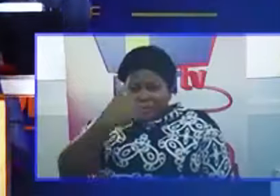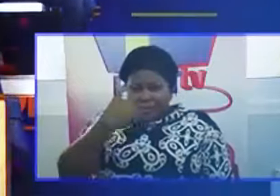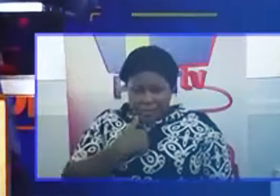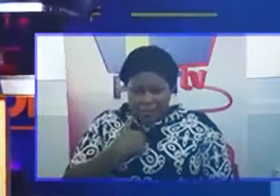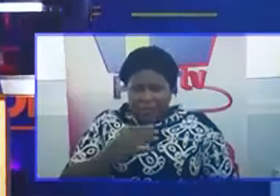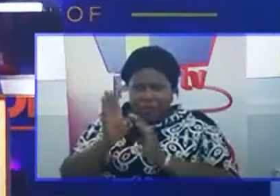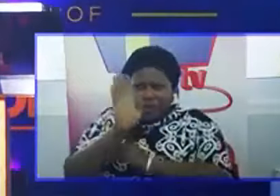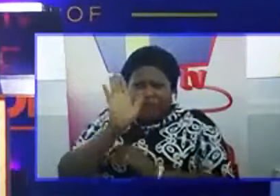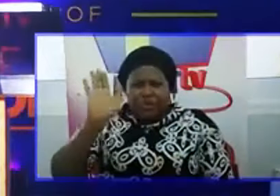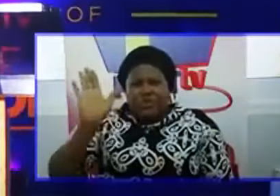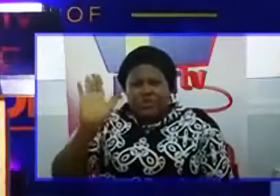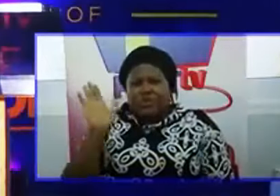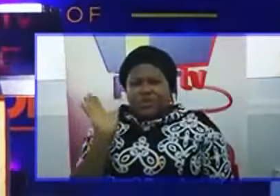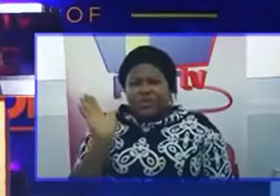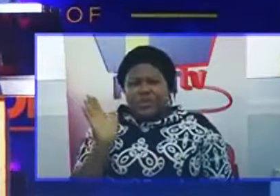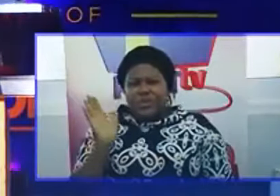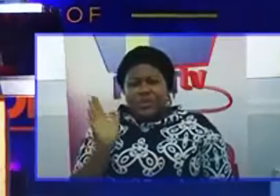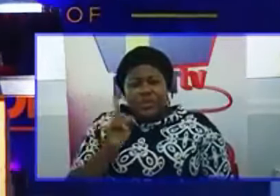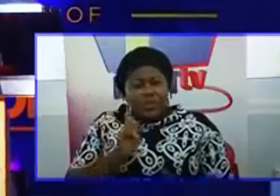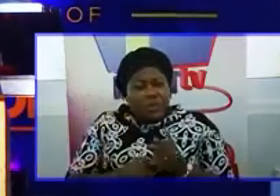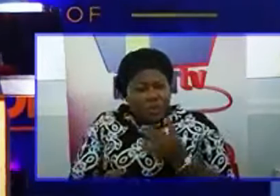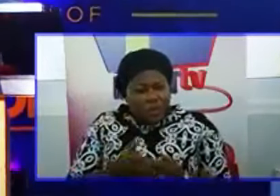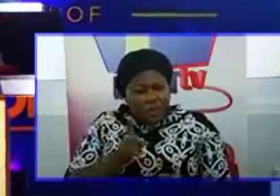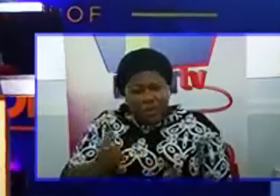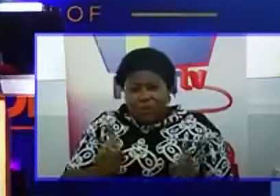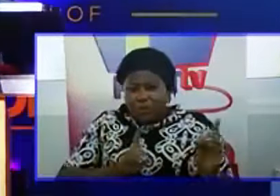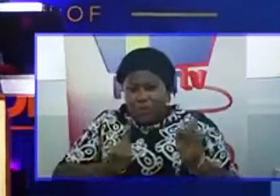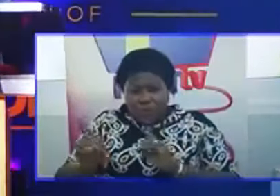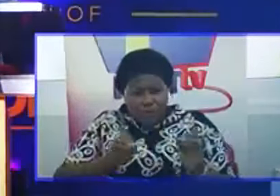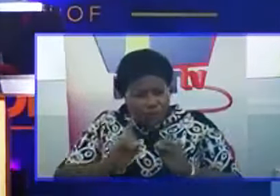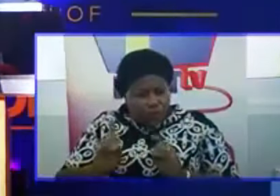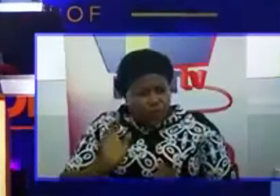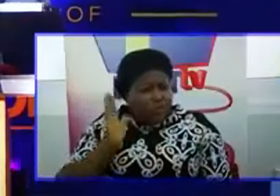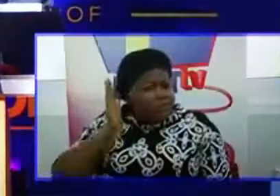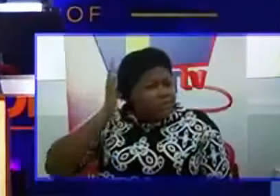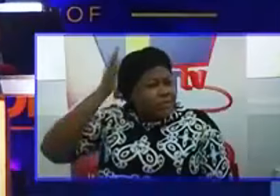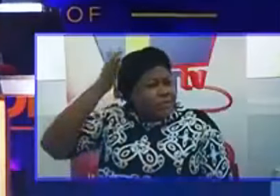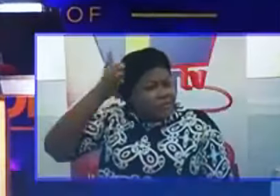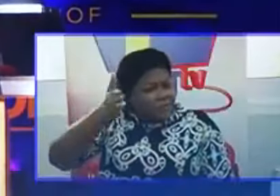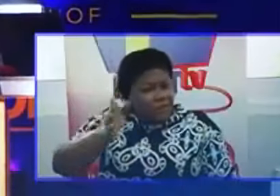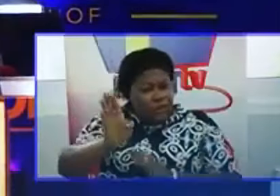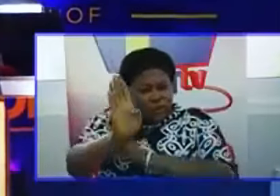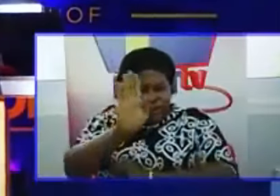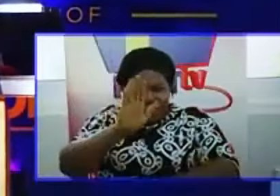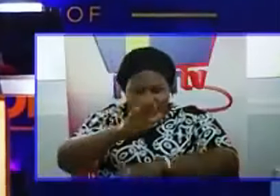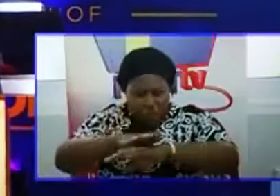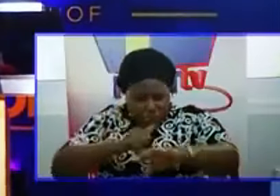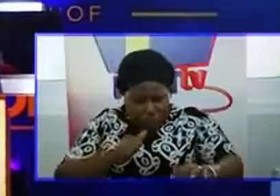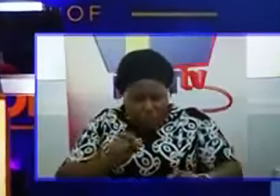So whatever we are doing, let us remember that one day God will call us into account.